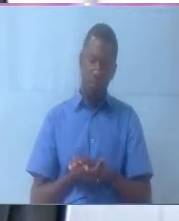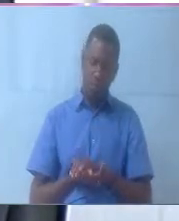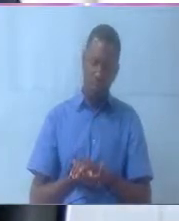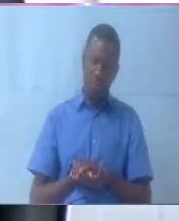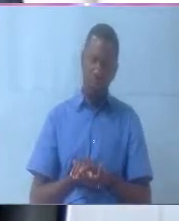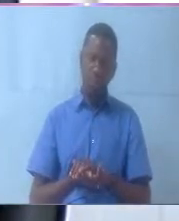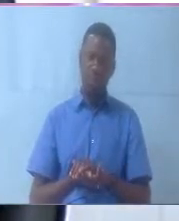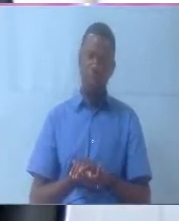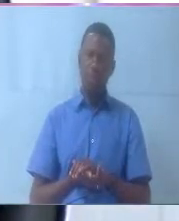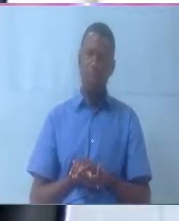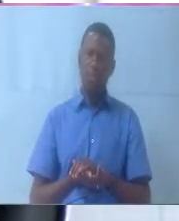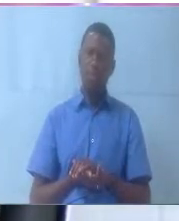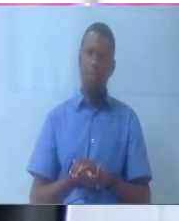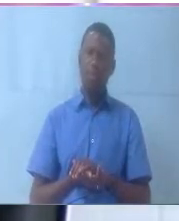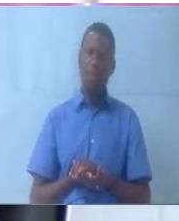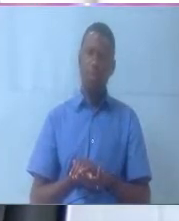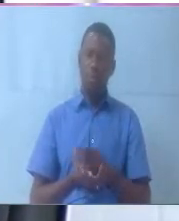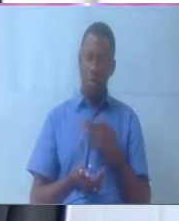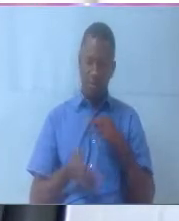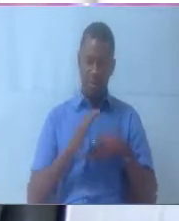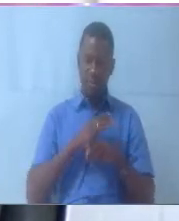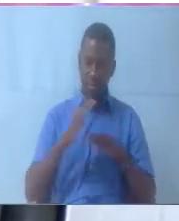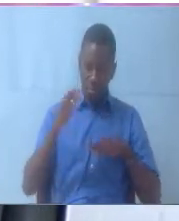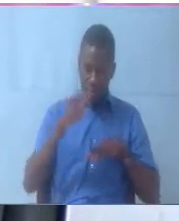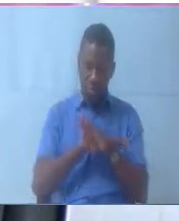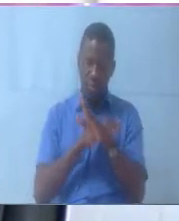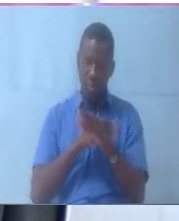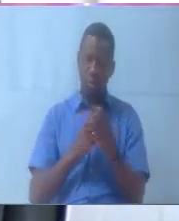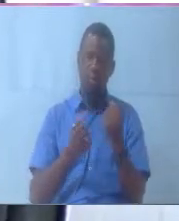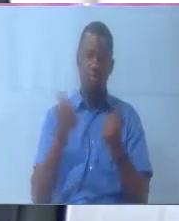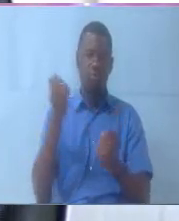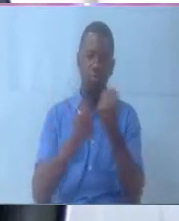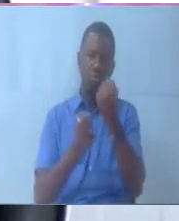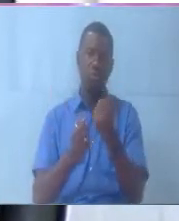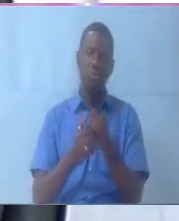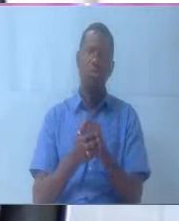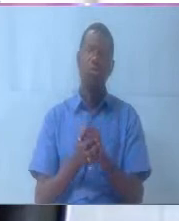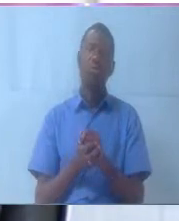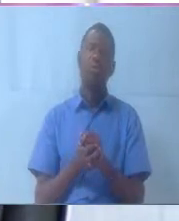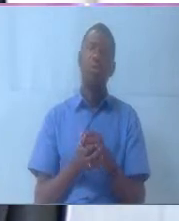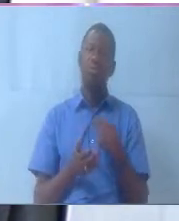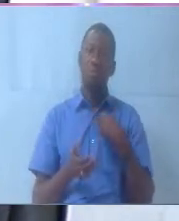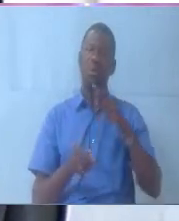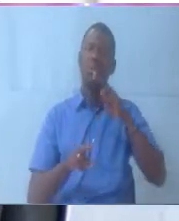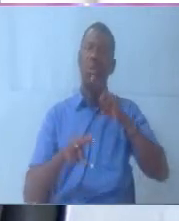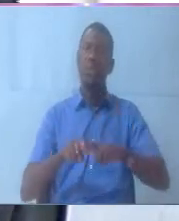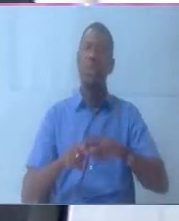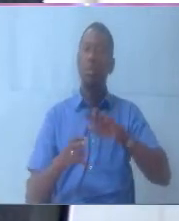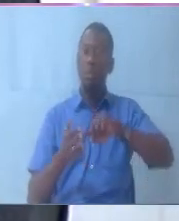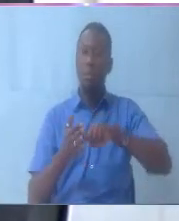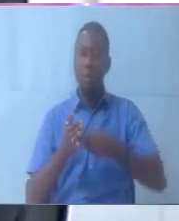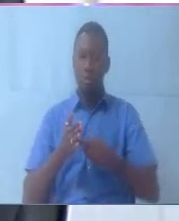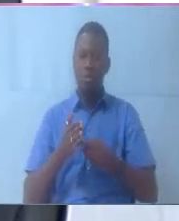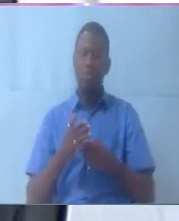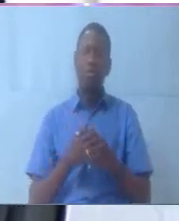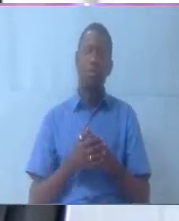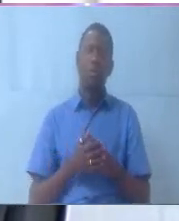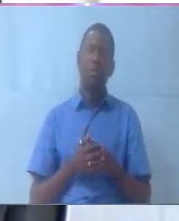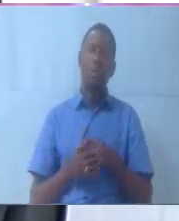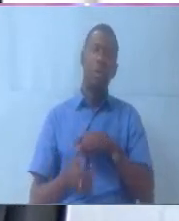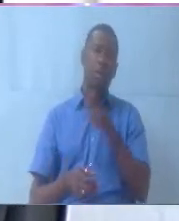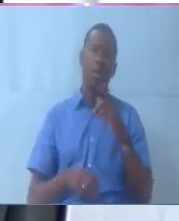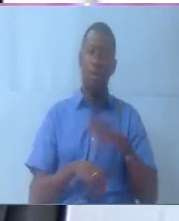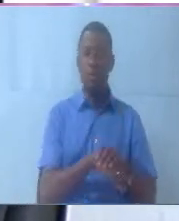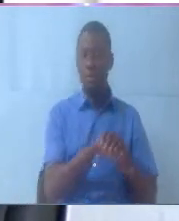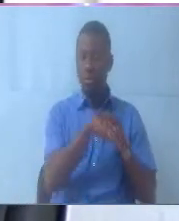in another four-wheel drive. Yembula moto do kono, 4-wheel moto do kono. Sandwiched me in the middle. Wolu fanali yembula tema. And took me to Banjul.